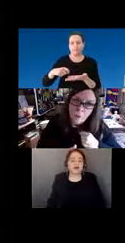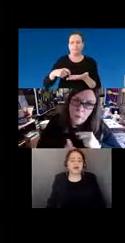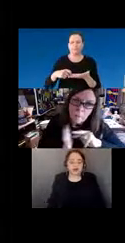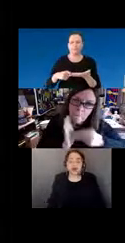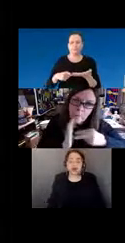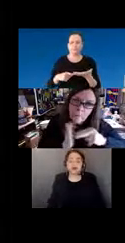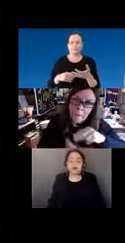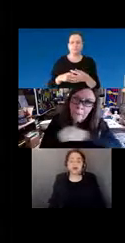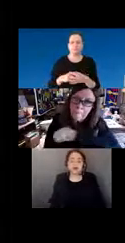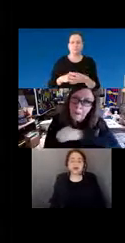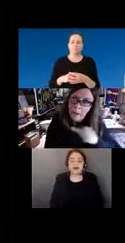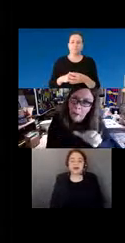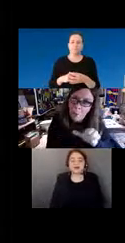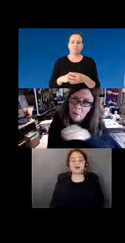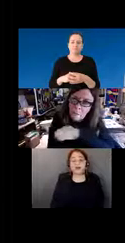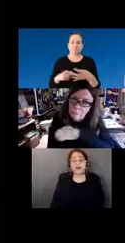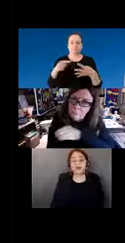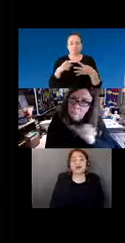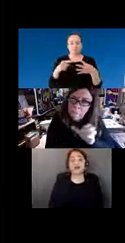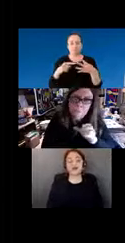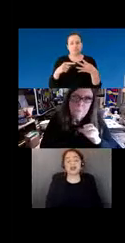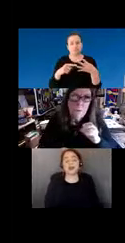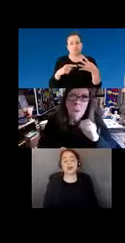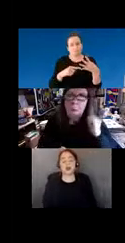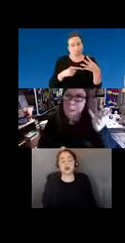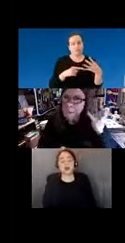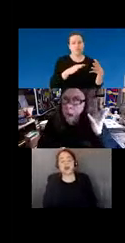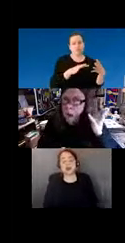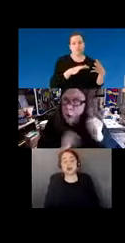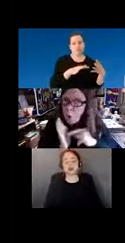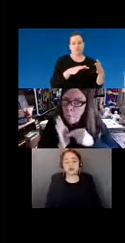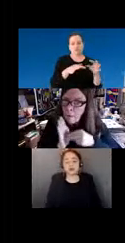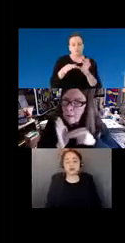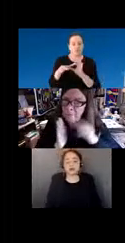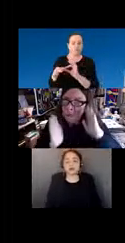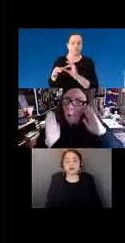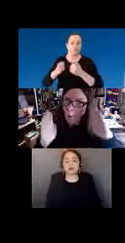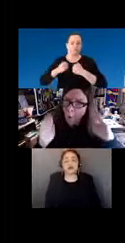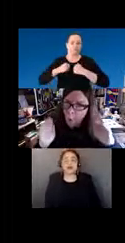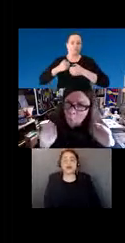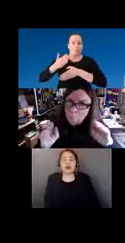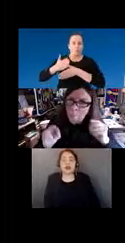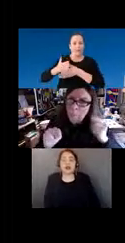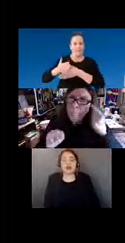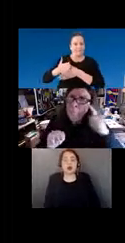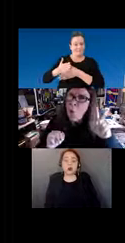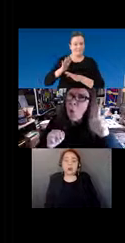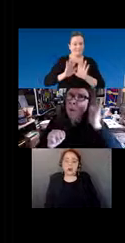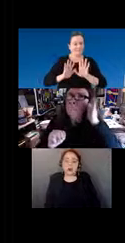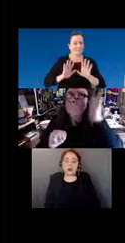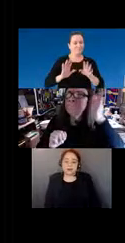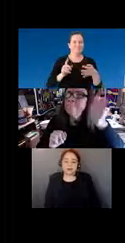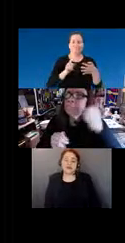have a theme and play a theme in the work that I do. So yellow represents